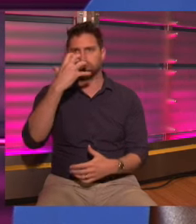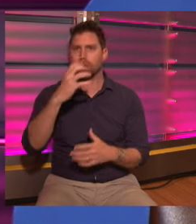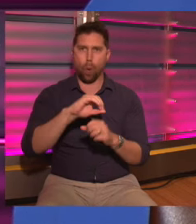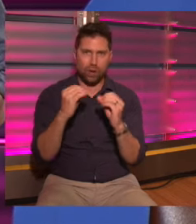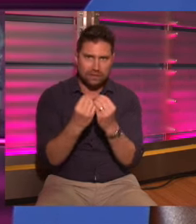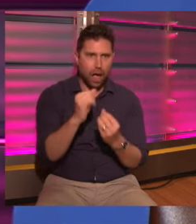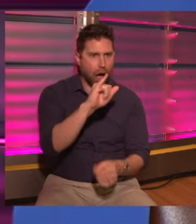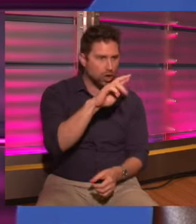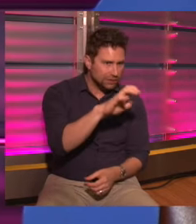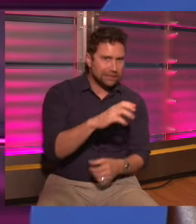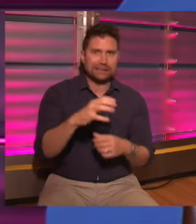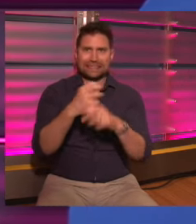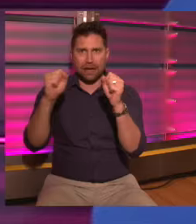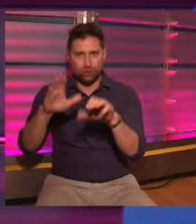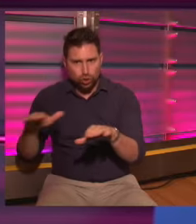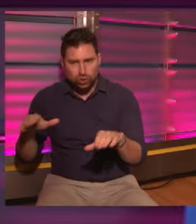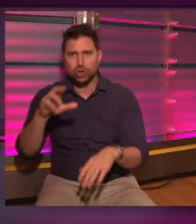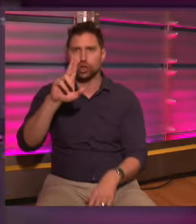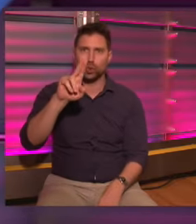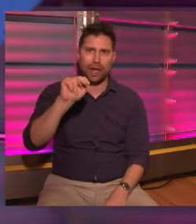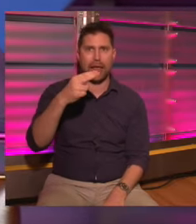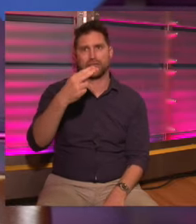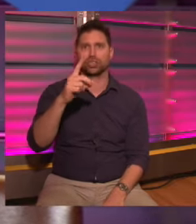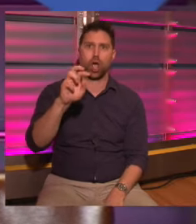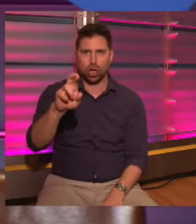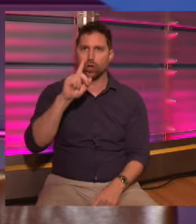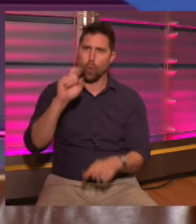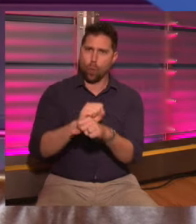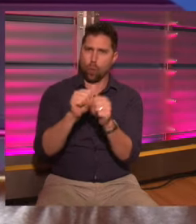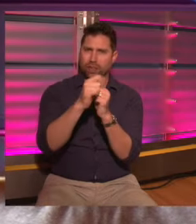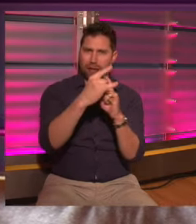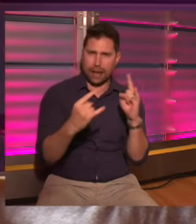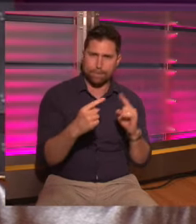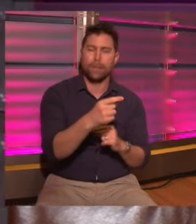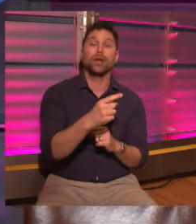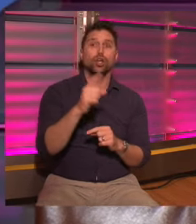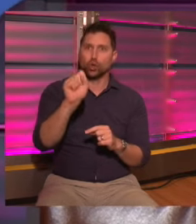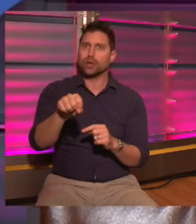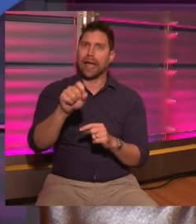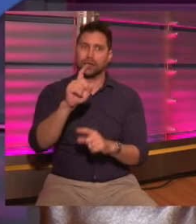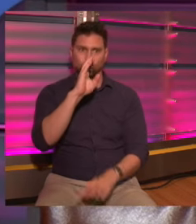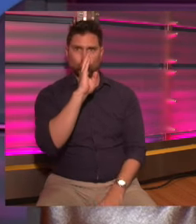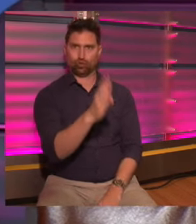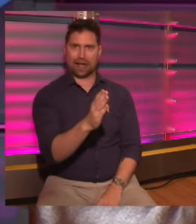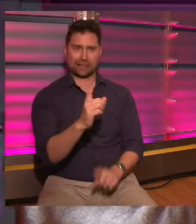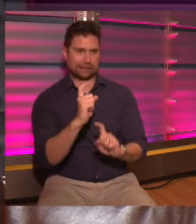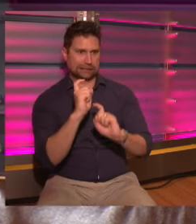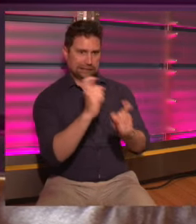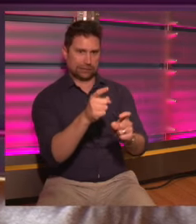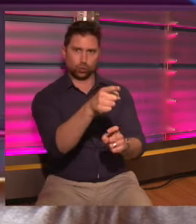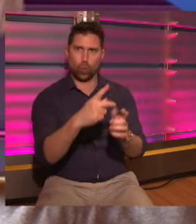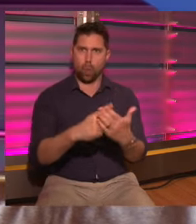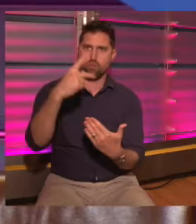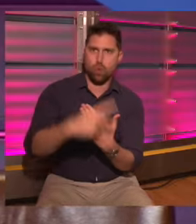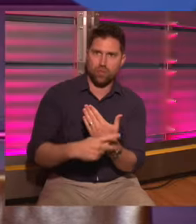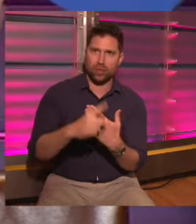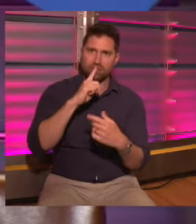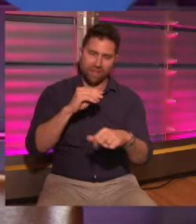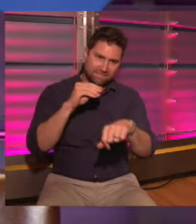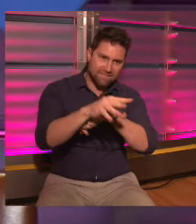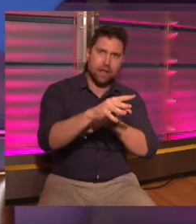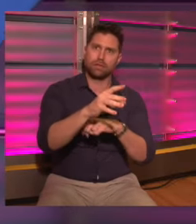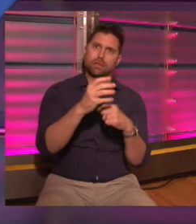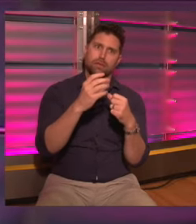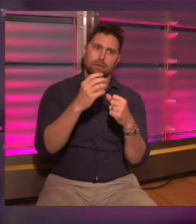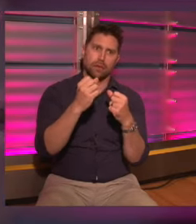the IRC, Save the Children, and UNHCR, who's working in the camp. And you can actually directly donate to programs that are affecting the